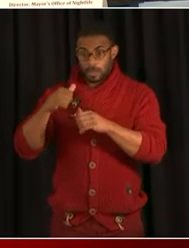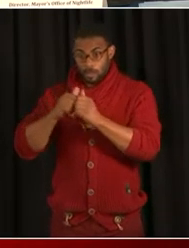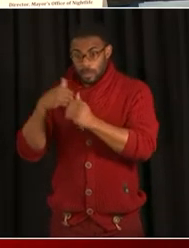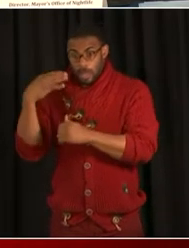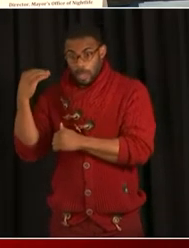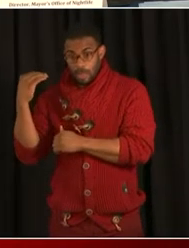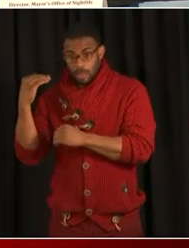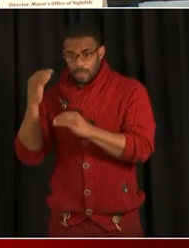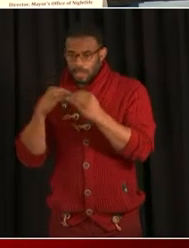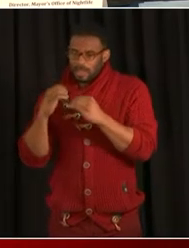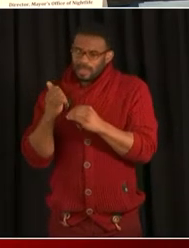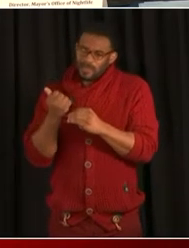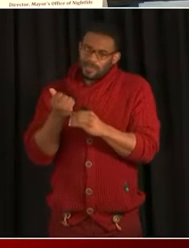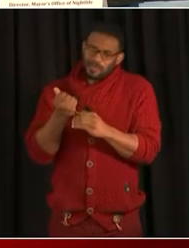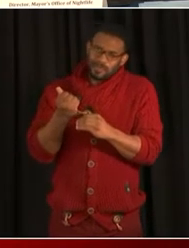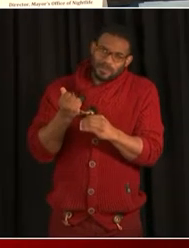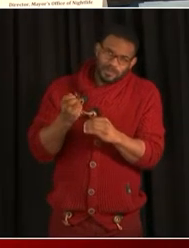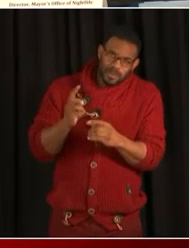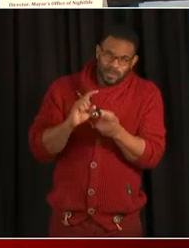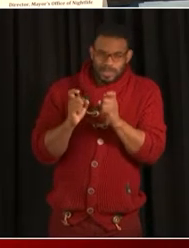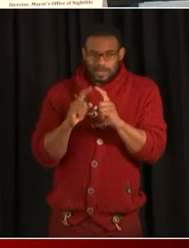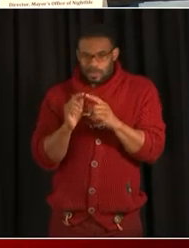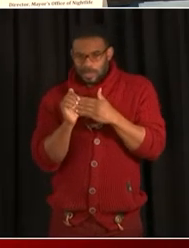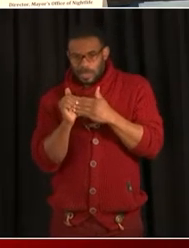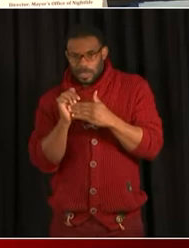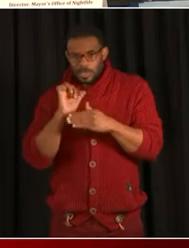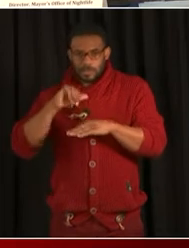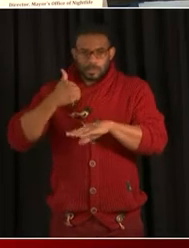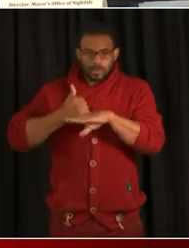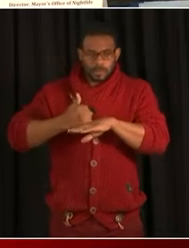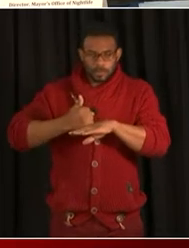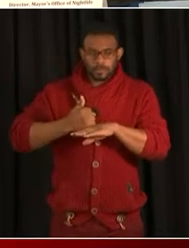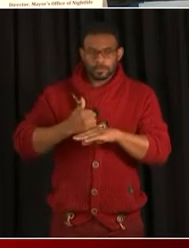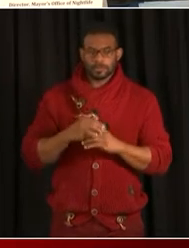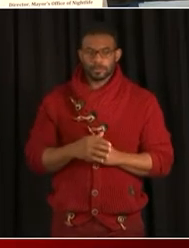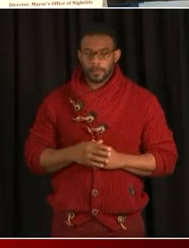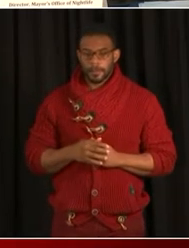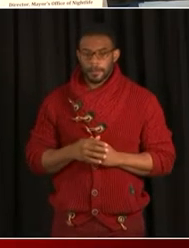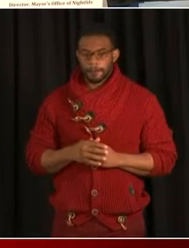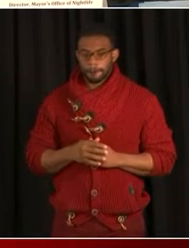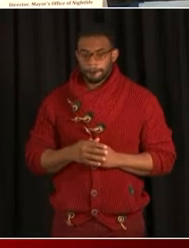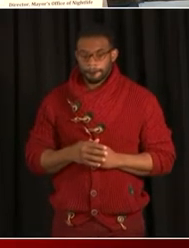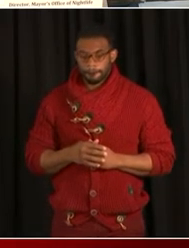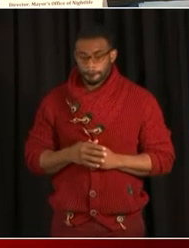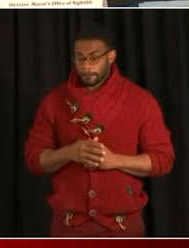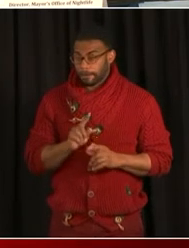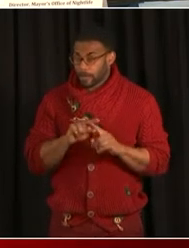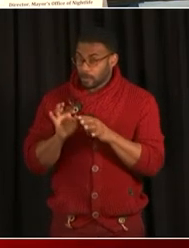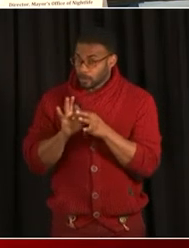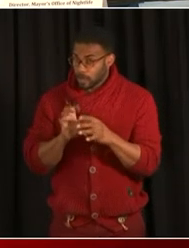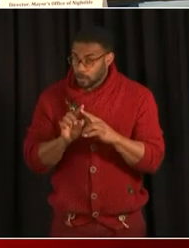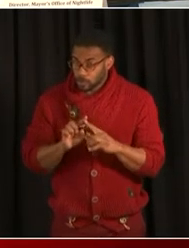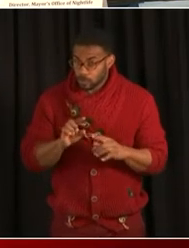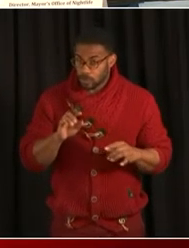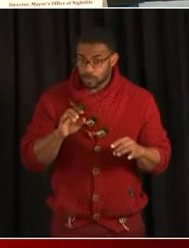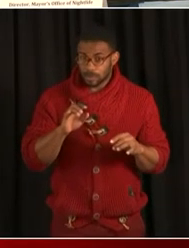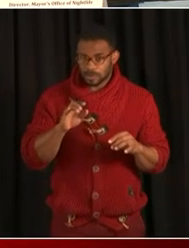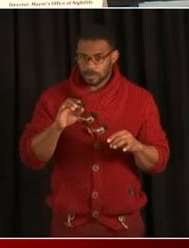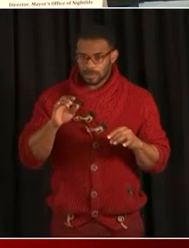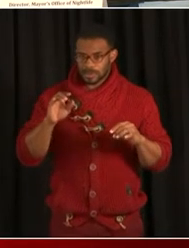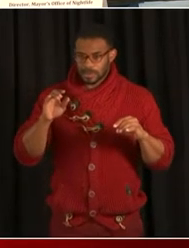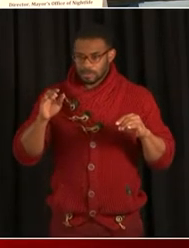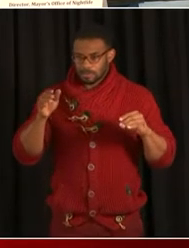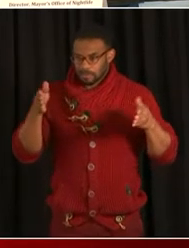dining comes a few changes to the guidance that was previously submitted as it relates to the